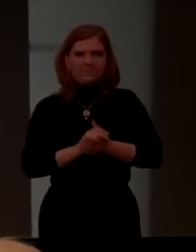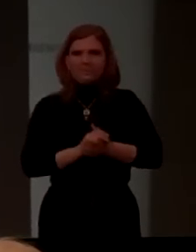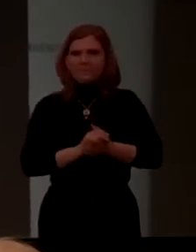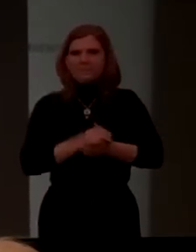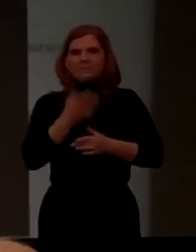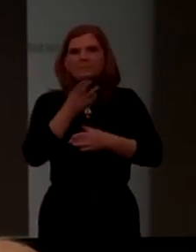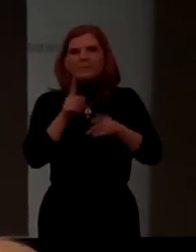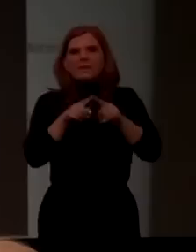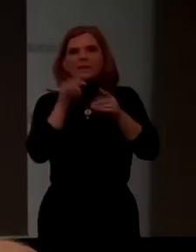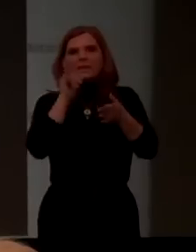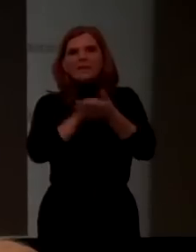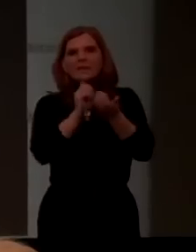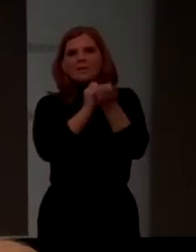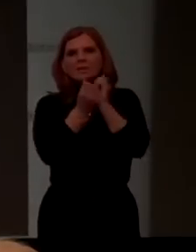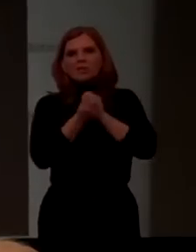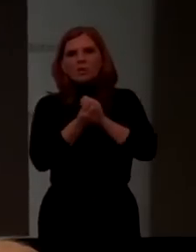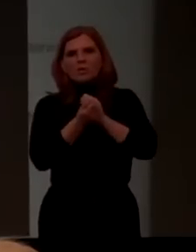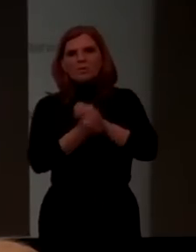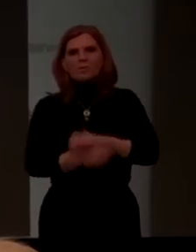Things like that change.